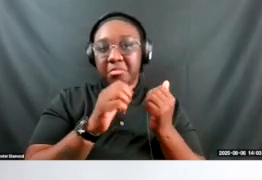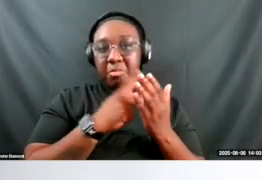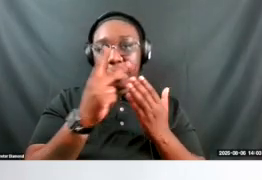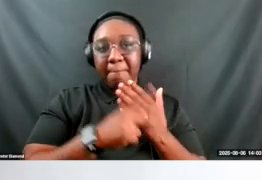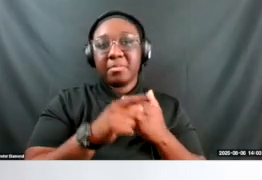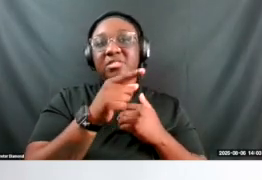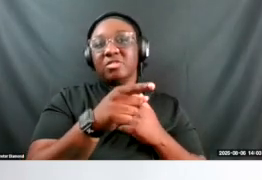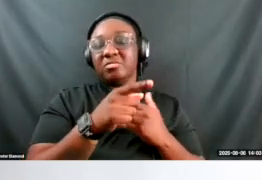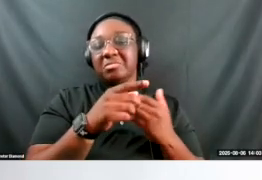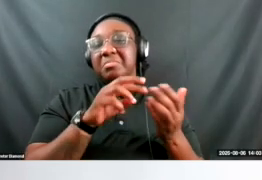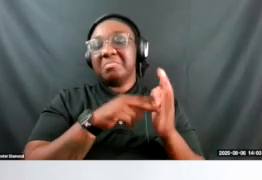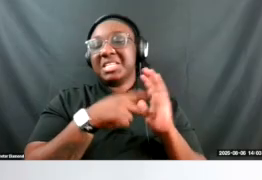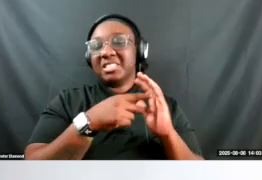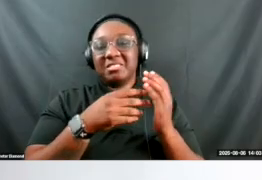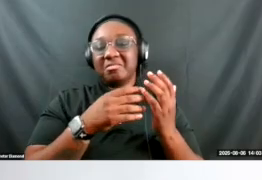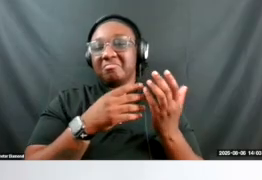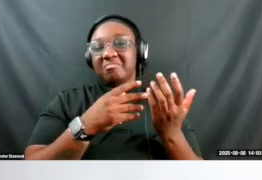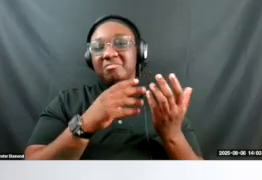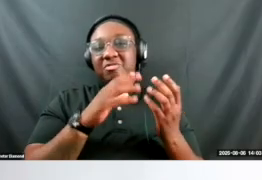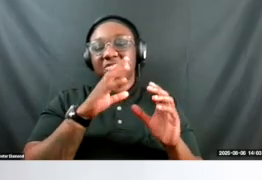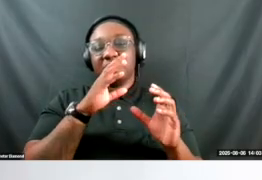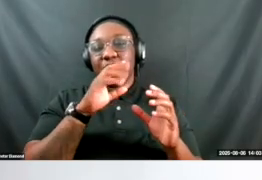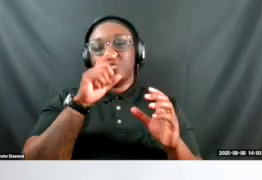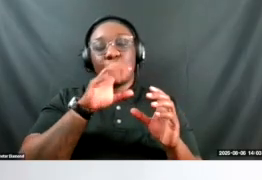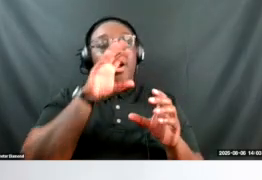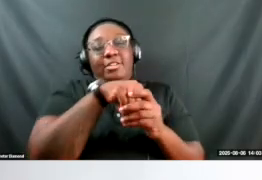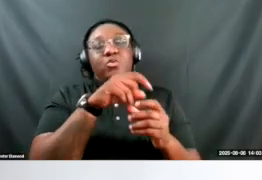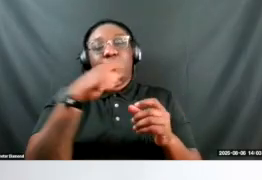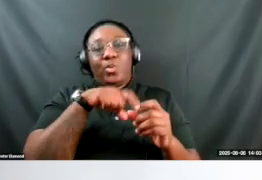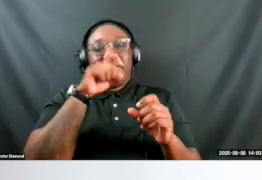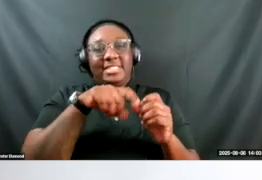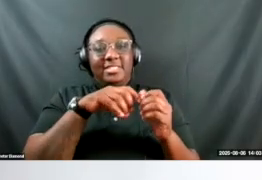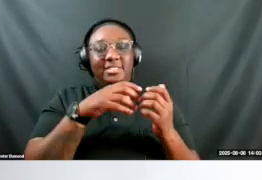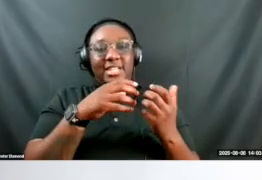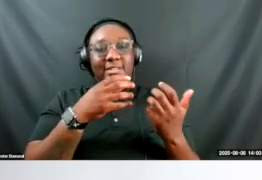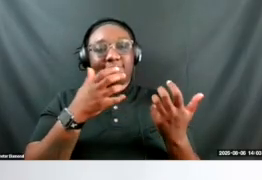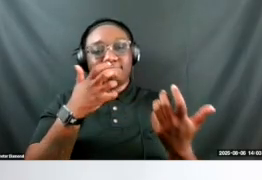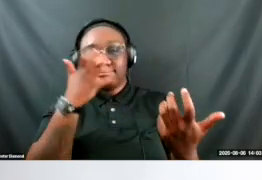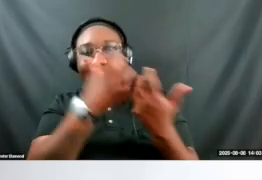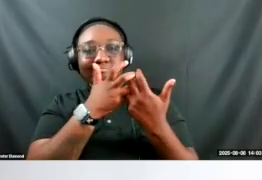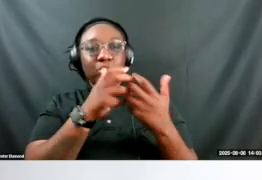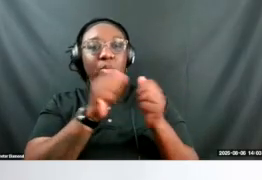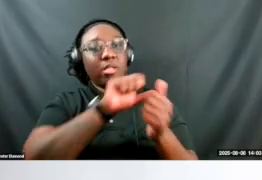incentive programs, refining the need-based model for program eligibility,